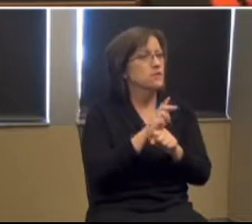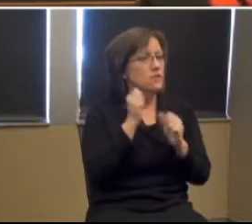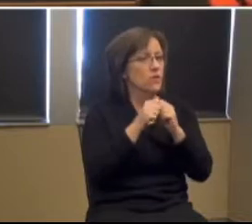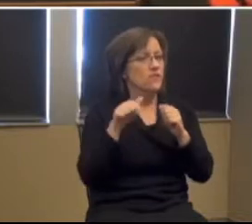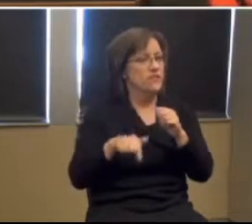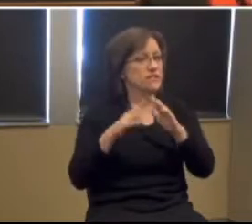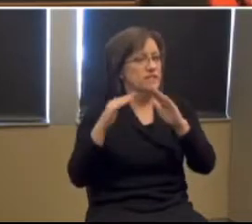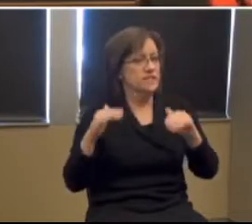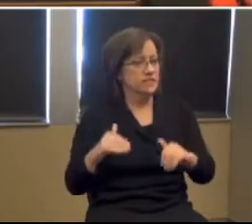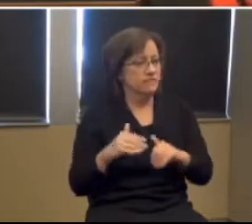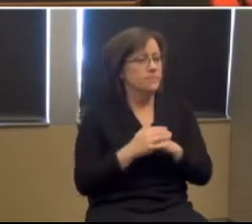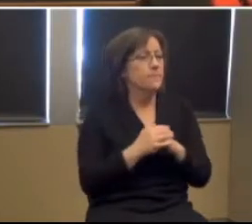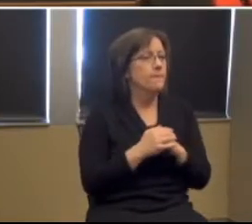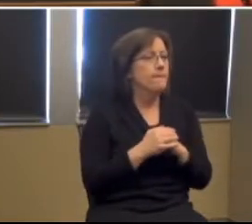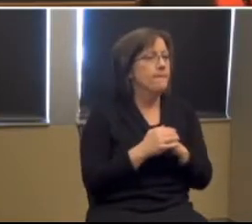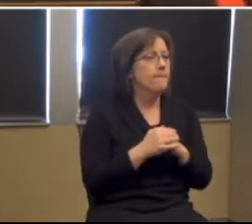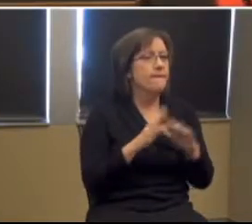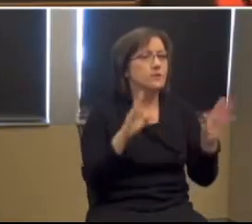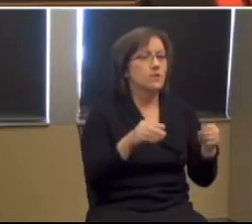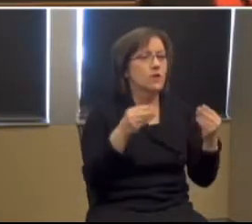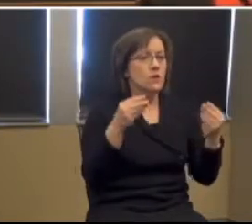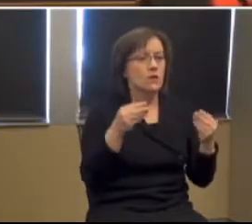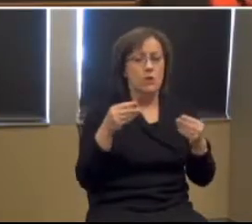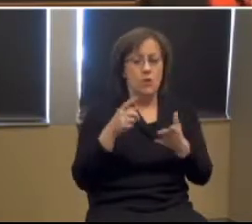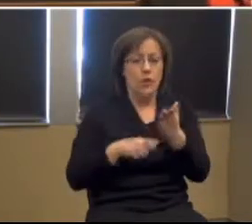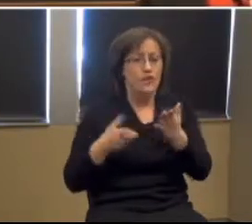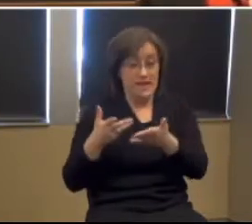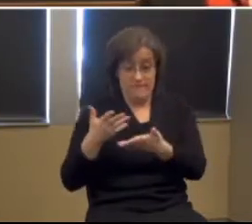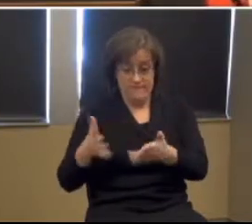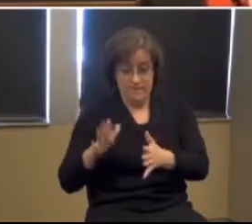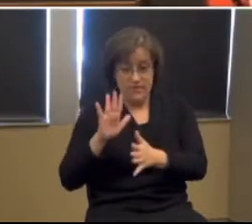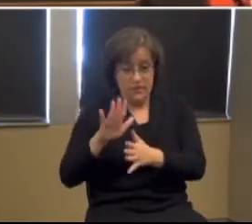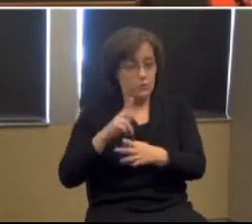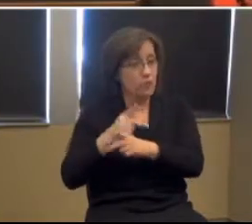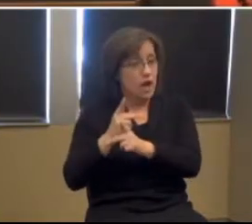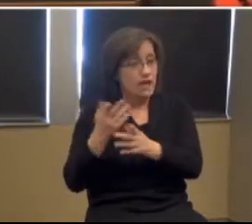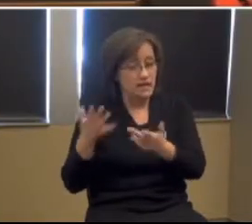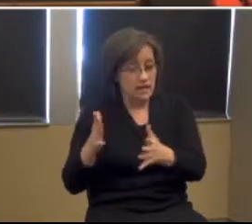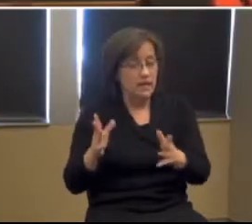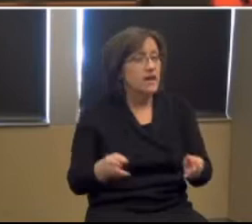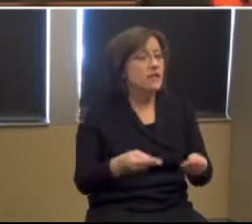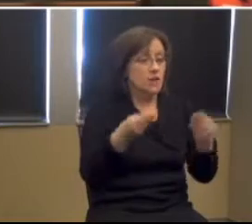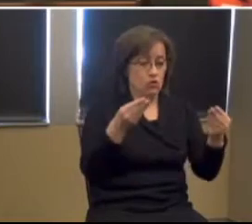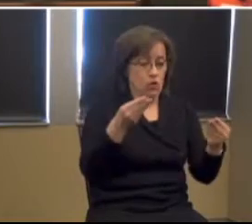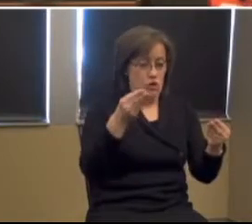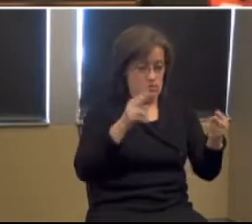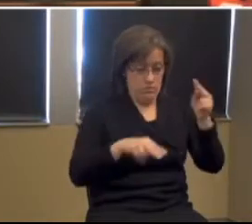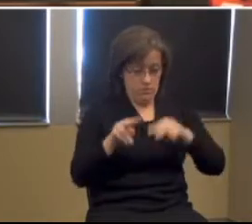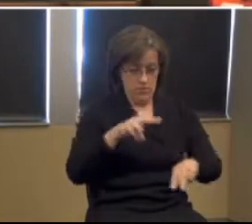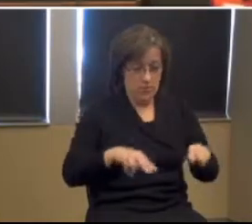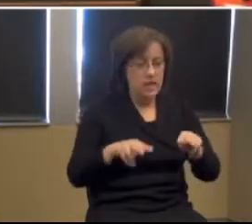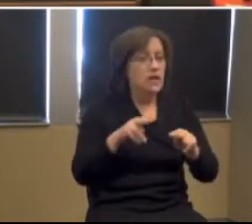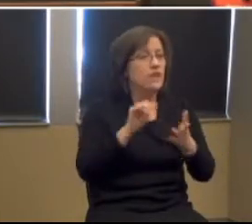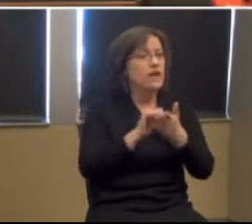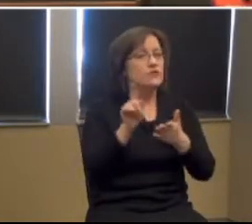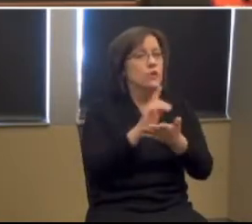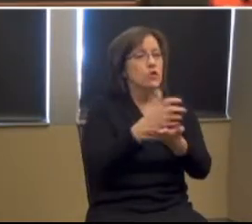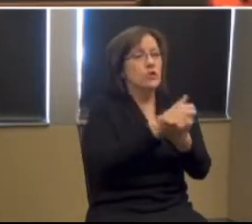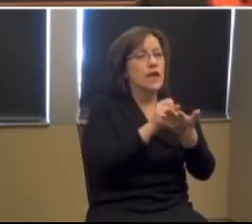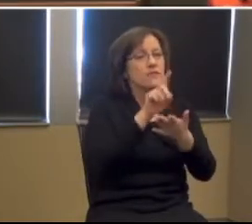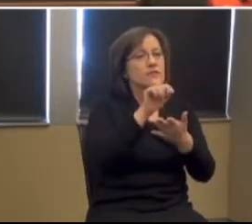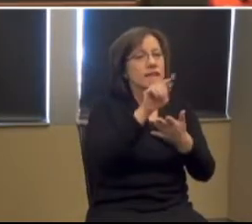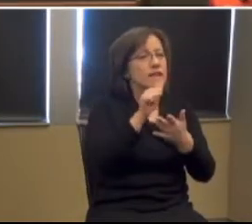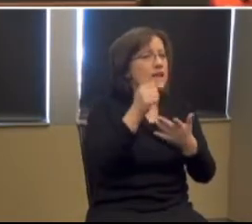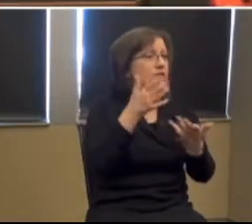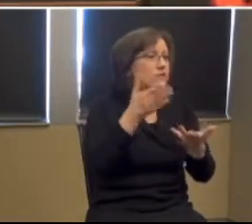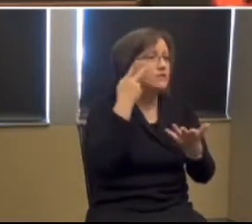at that information, the permanent product, and that's where you get your data from. And so if you see a student has like an off day